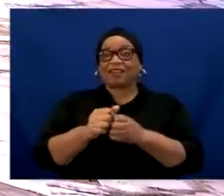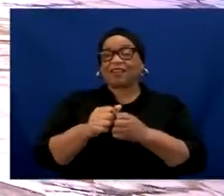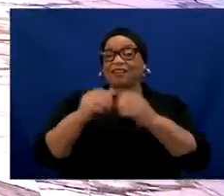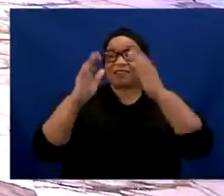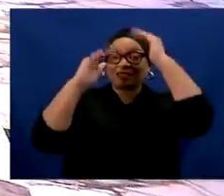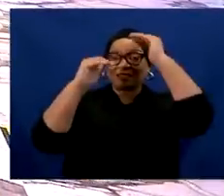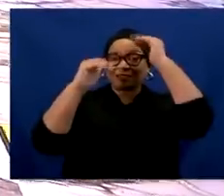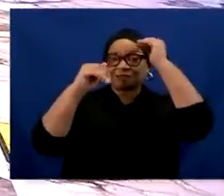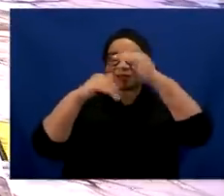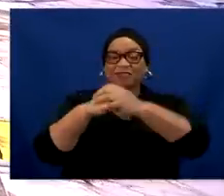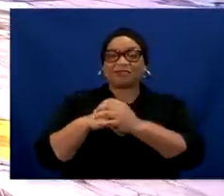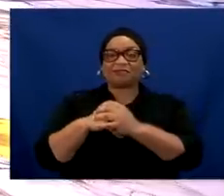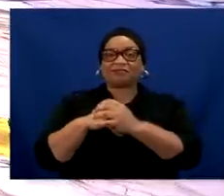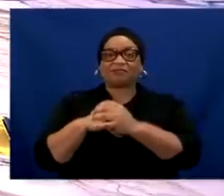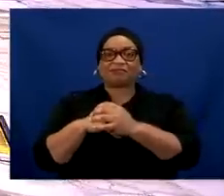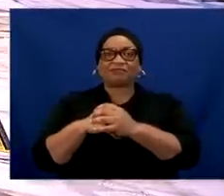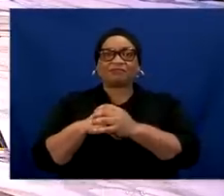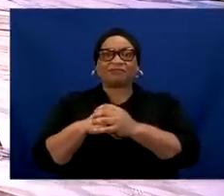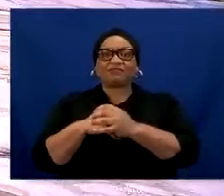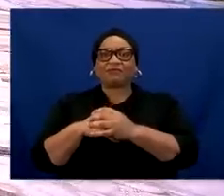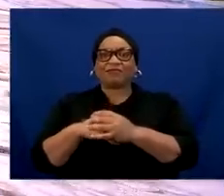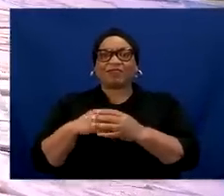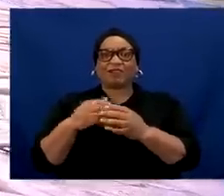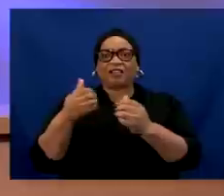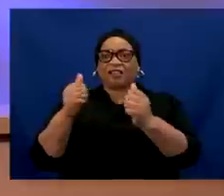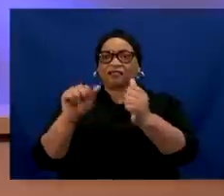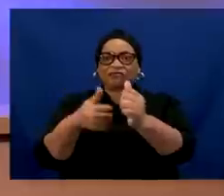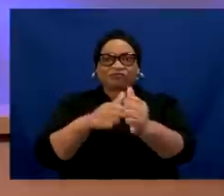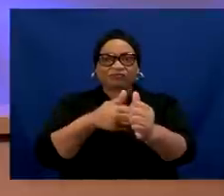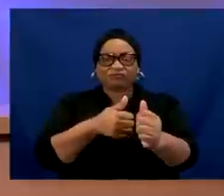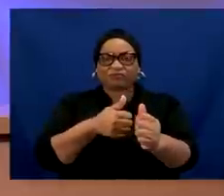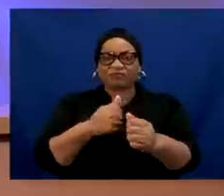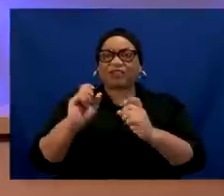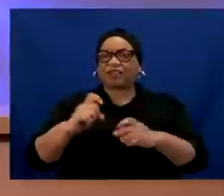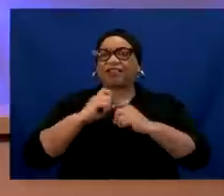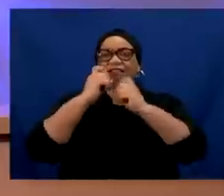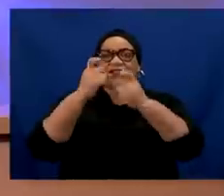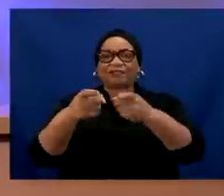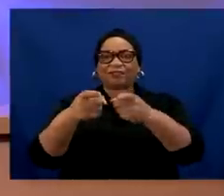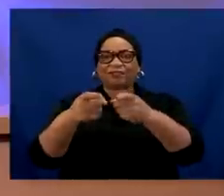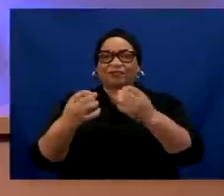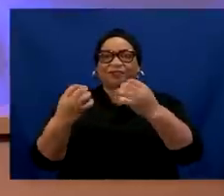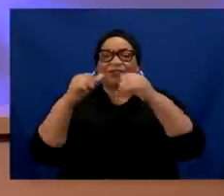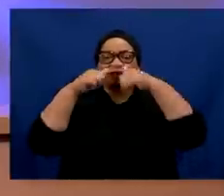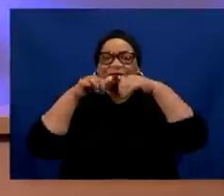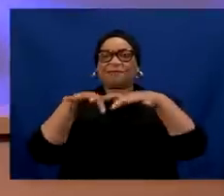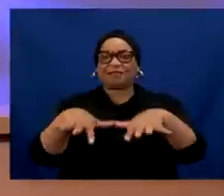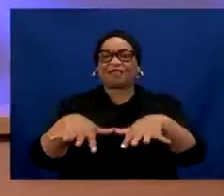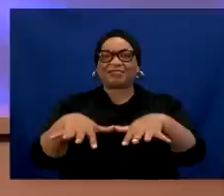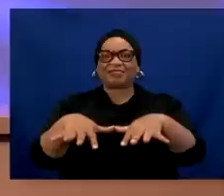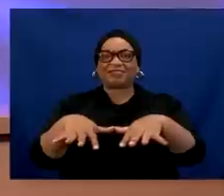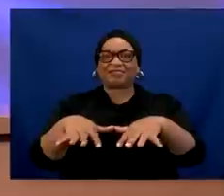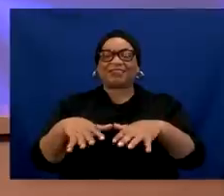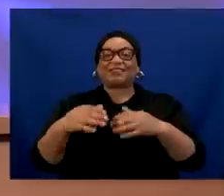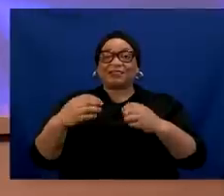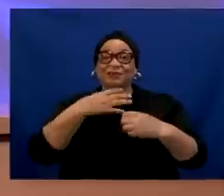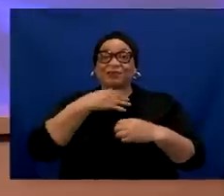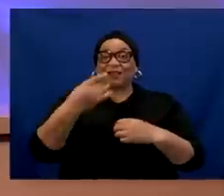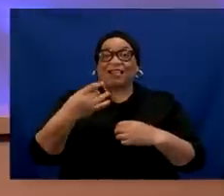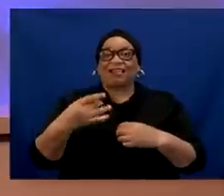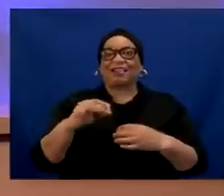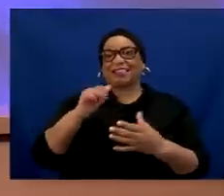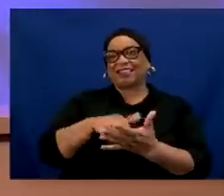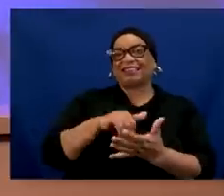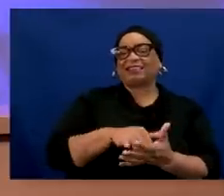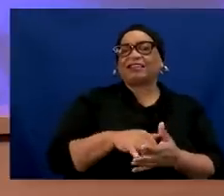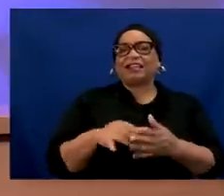It is just the bestowal. He just hunts you down with another blessing. Woo, I like that. I didn't even plan that. I said, he just hunts